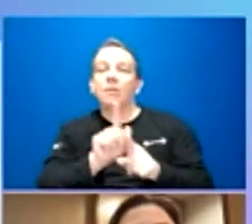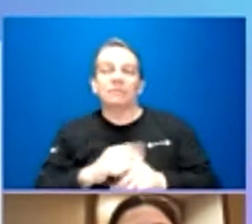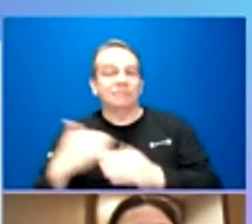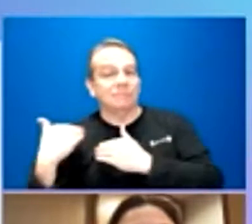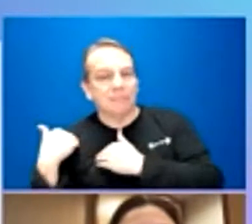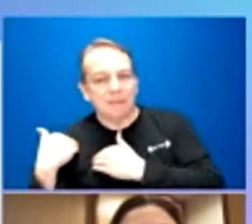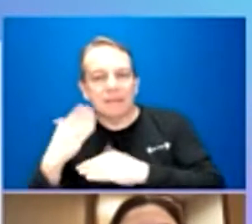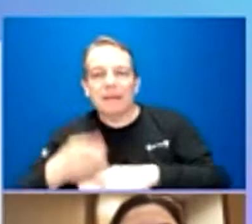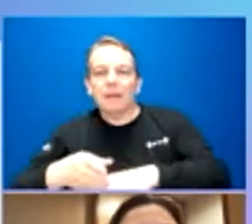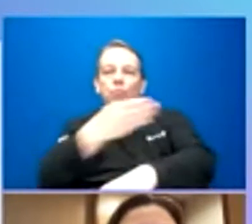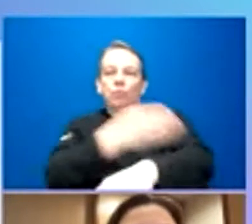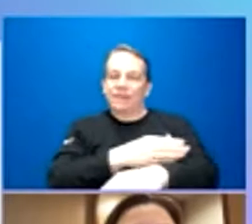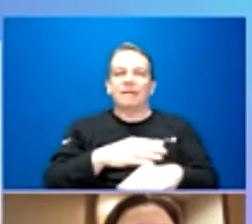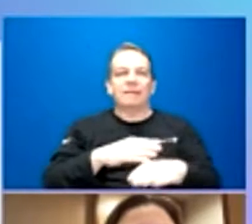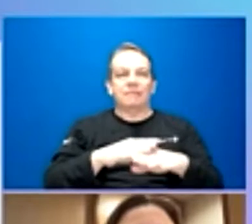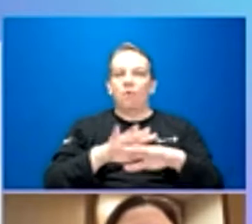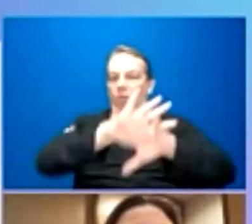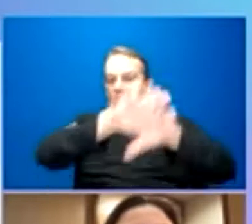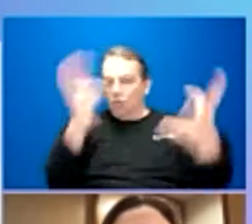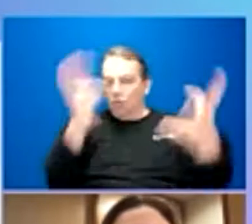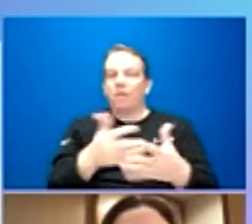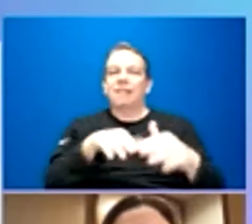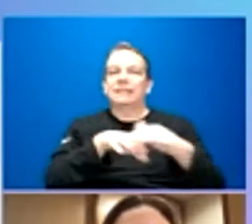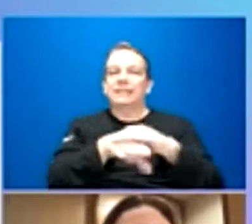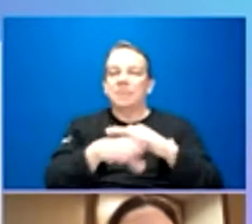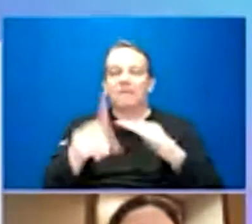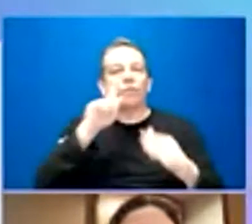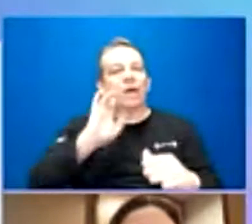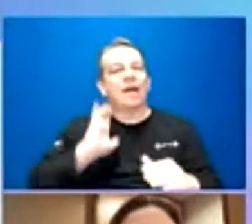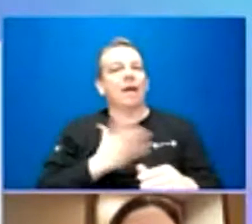improving the accessibility of our product.